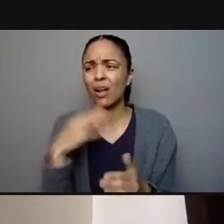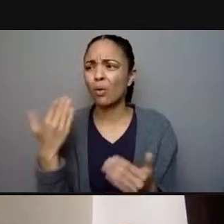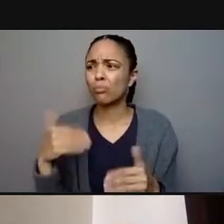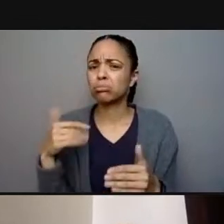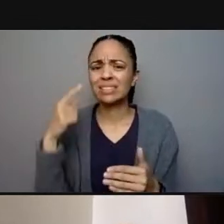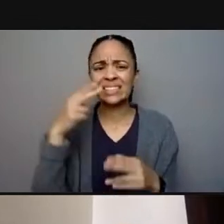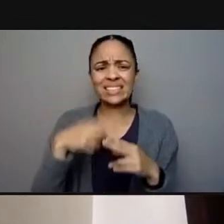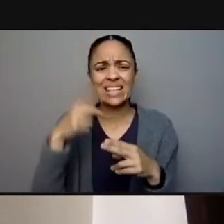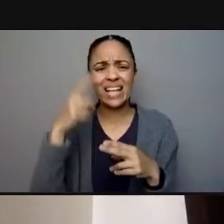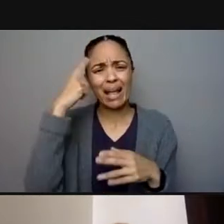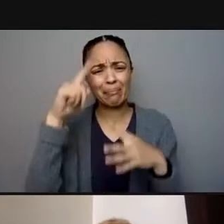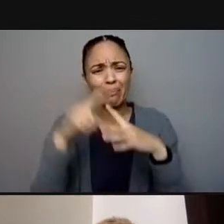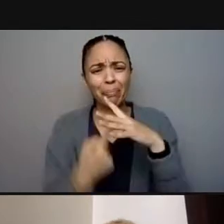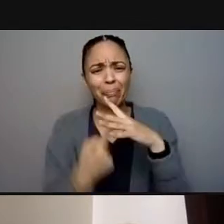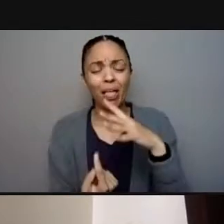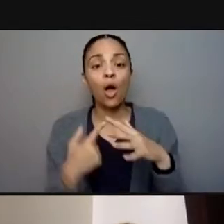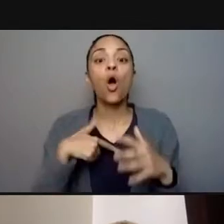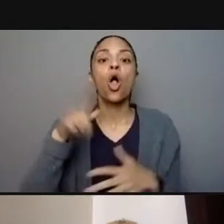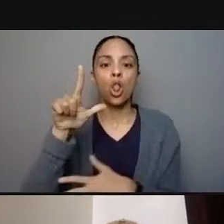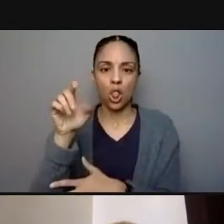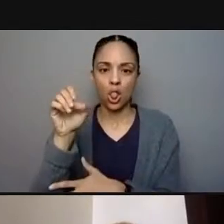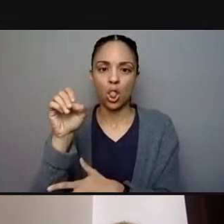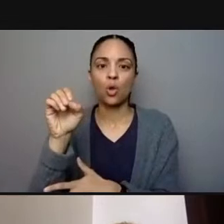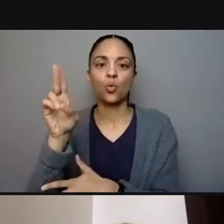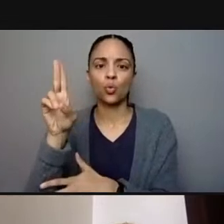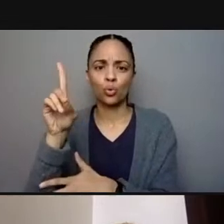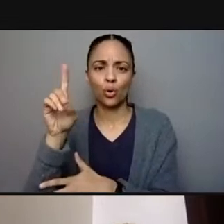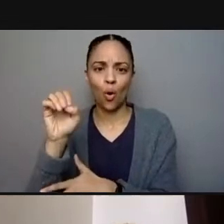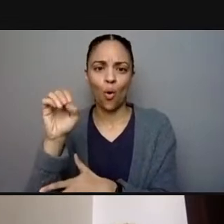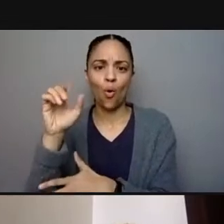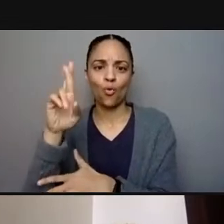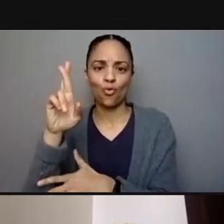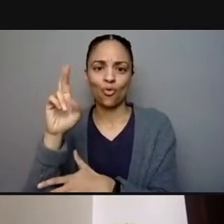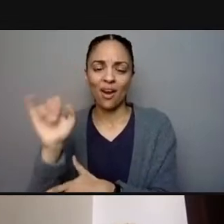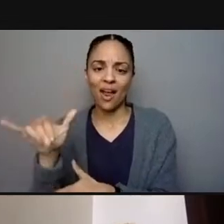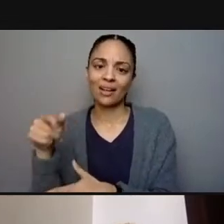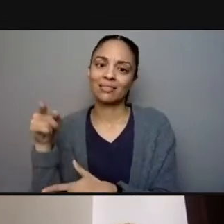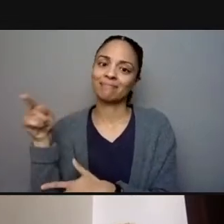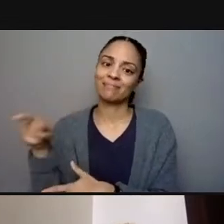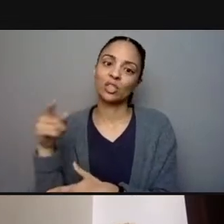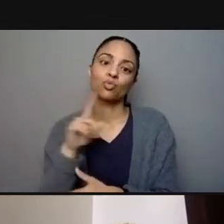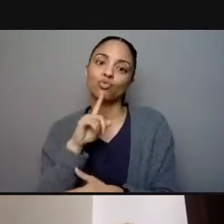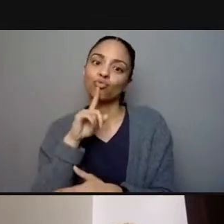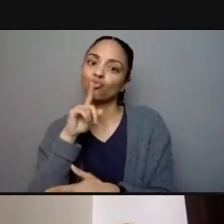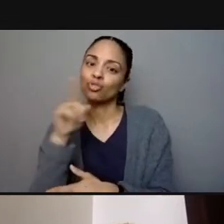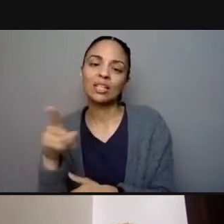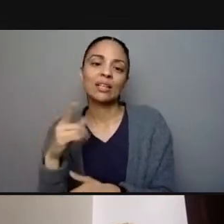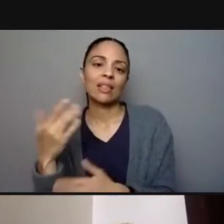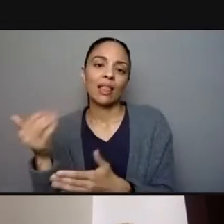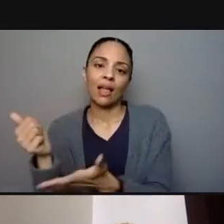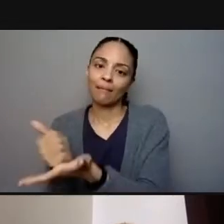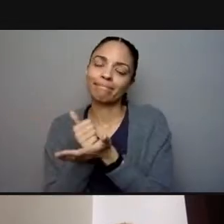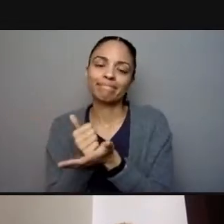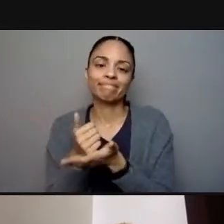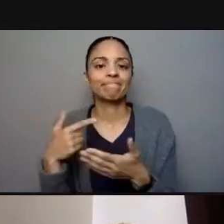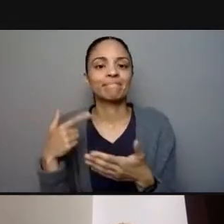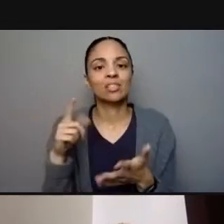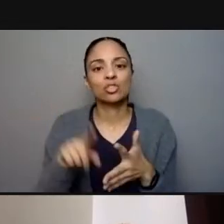Voodoo Ray. Yep. They took me in under their wings, the same way the Broadway community took me in. The hip hop community here in New York took me in, and they had